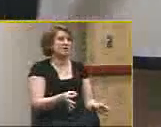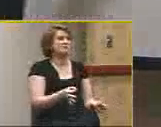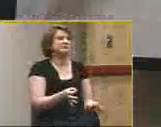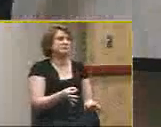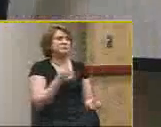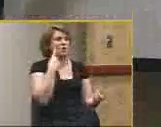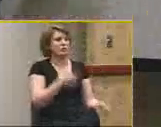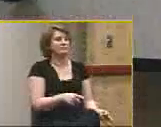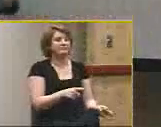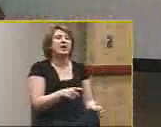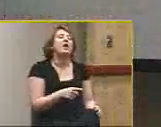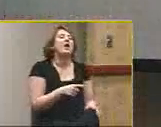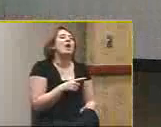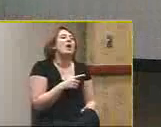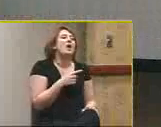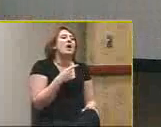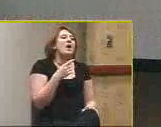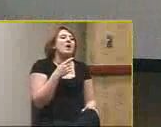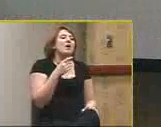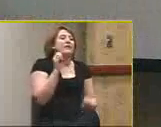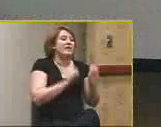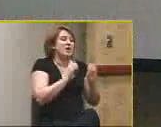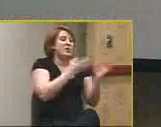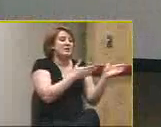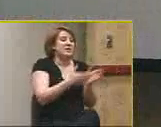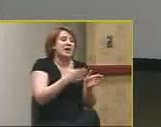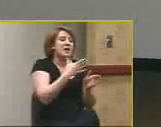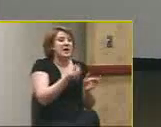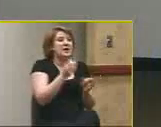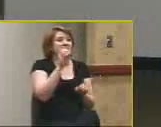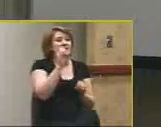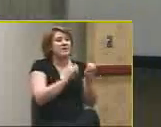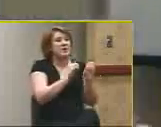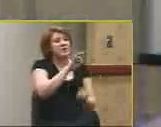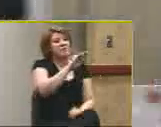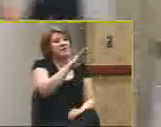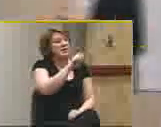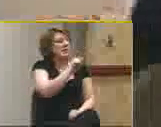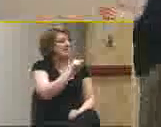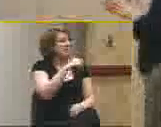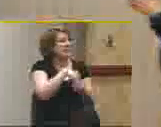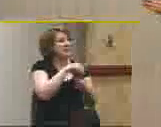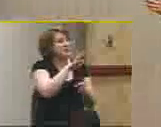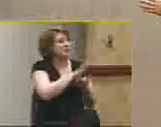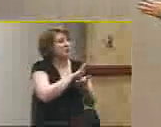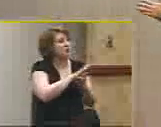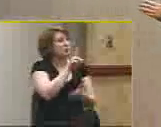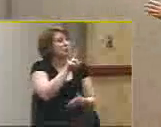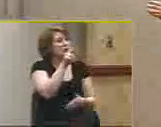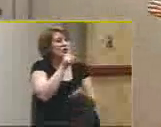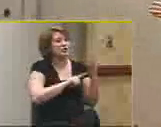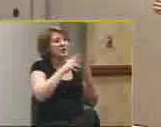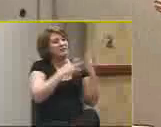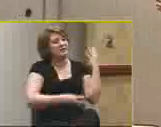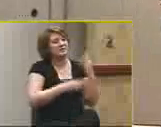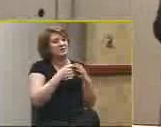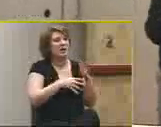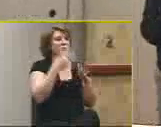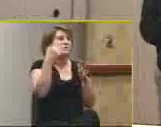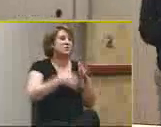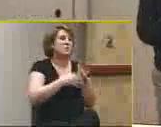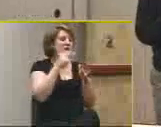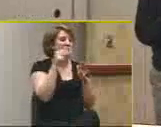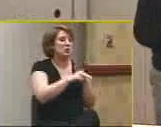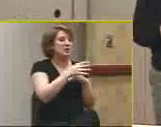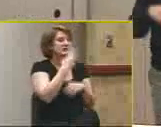plan and evaluate FBAs as a whole in your school. Use that checklist that I gave you or something else to once in a while take a look and